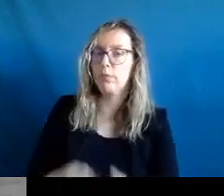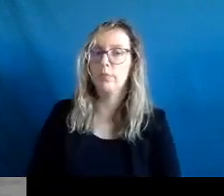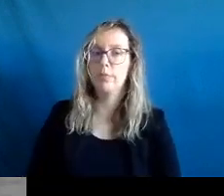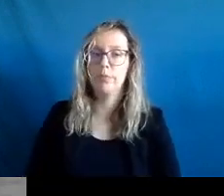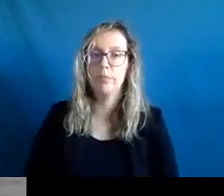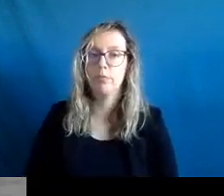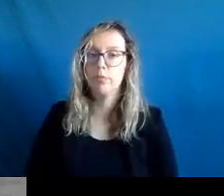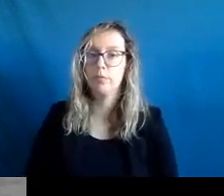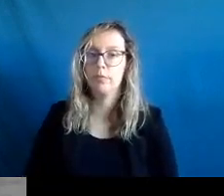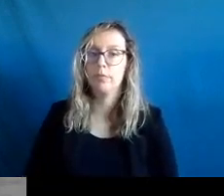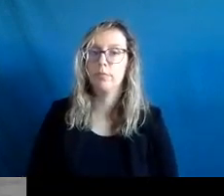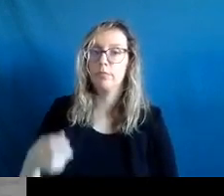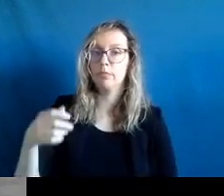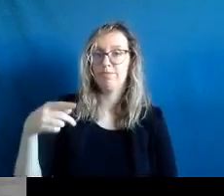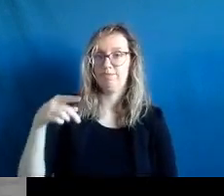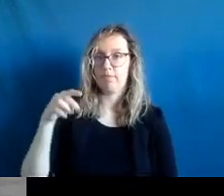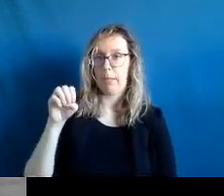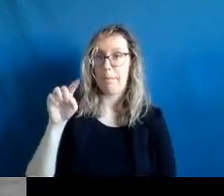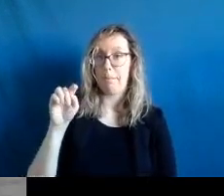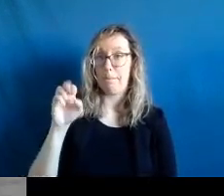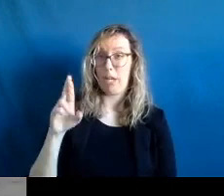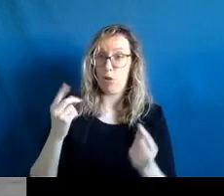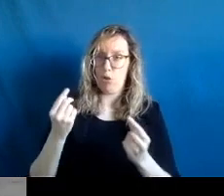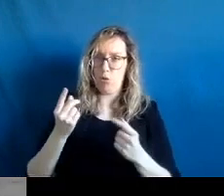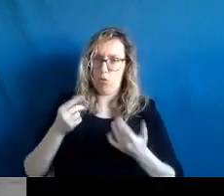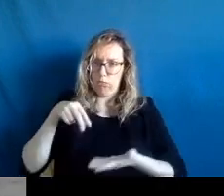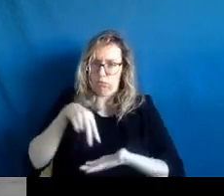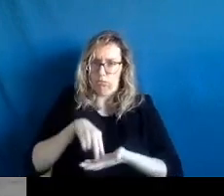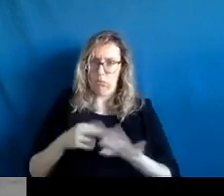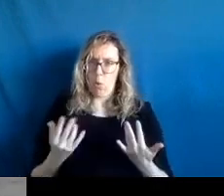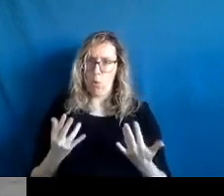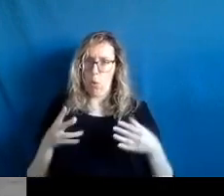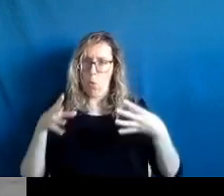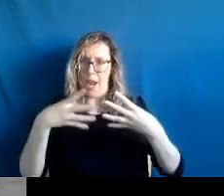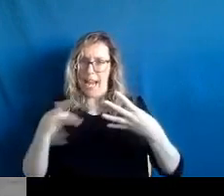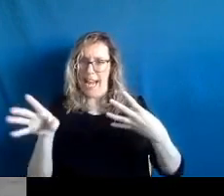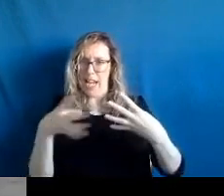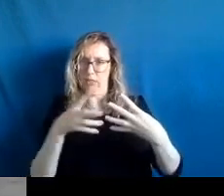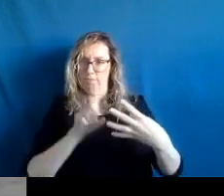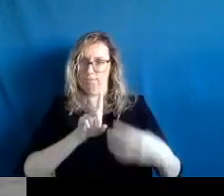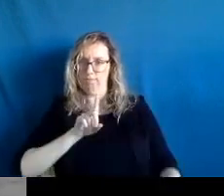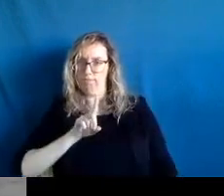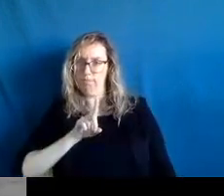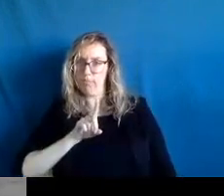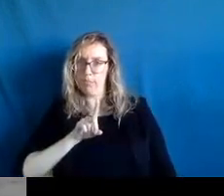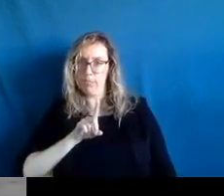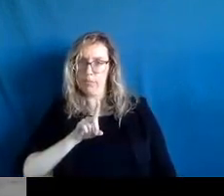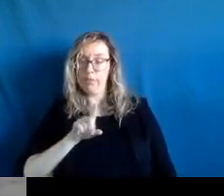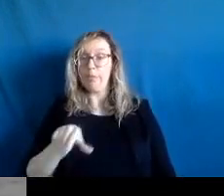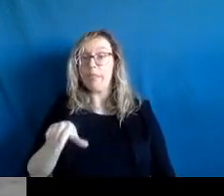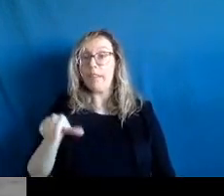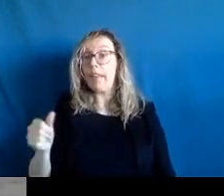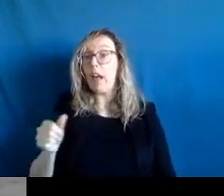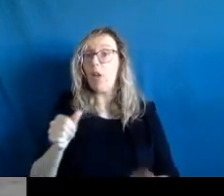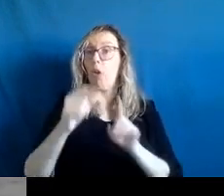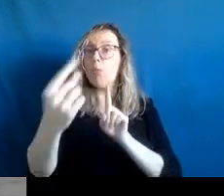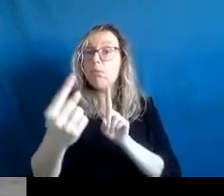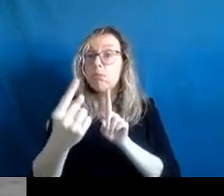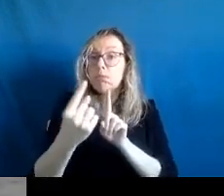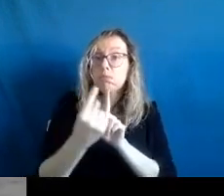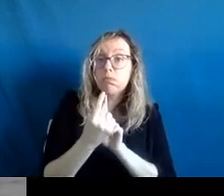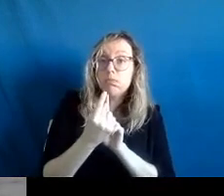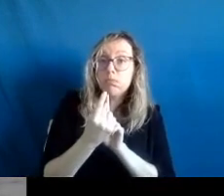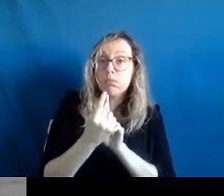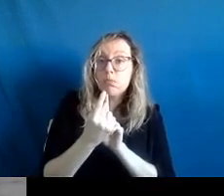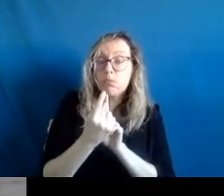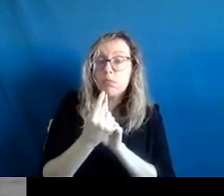stood outside near the gate. Then the other disciple, the one known to the high priest, came out and spoke to the woman stationed at the gate, and